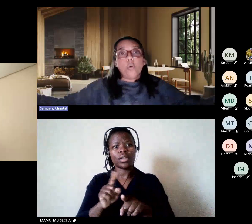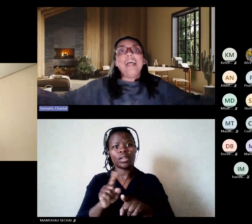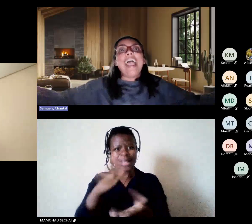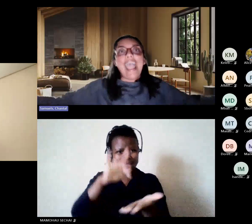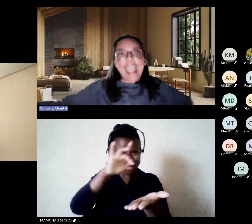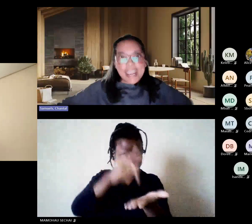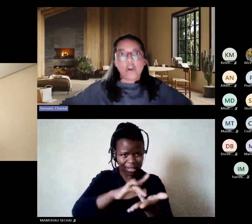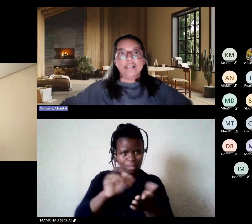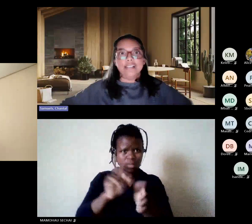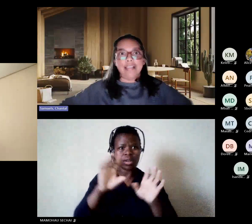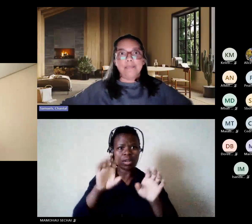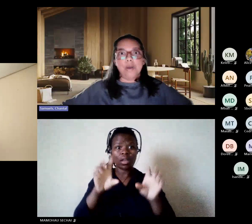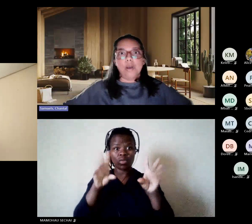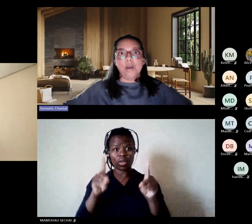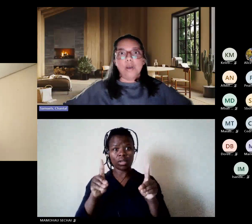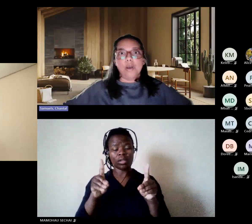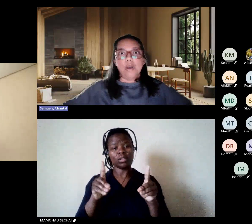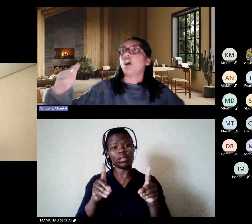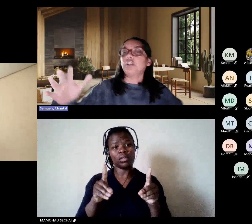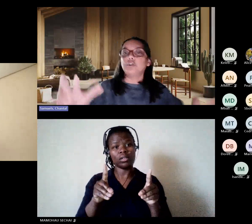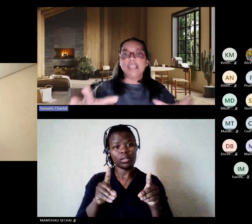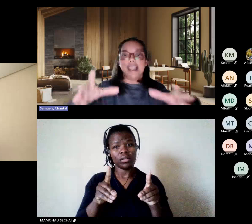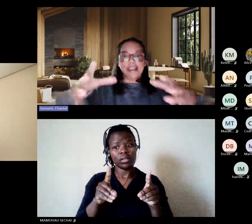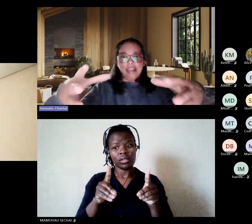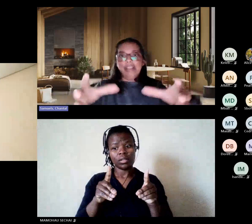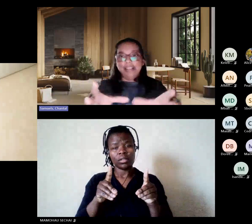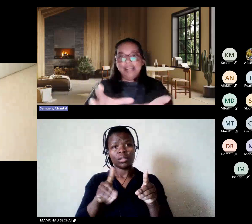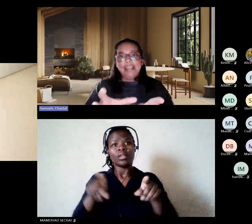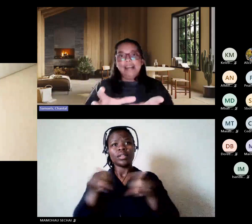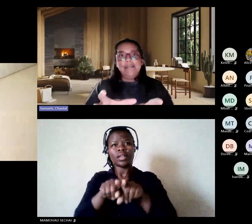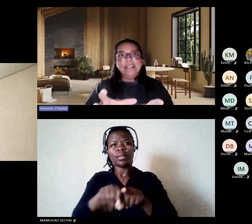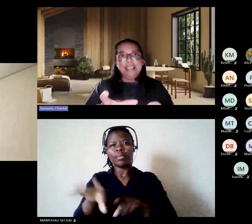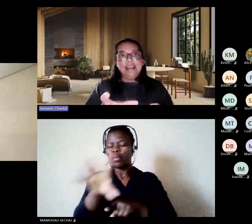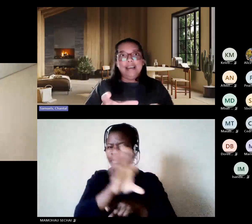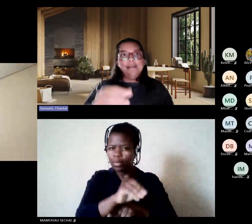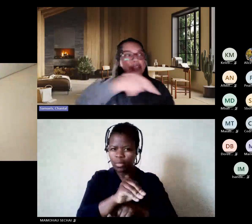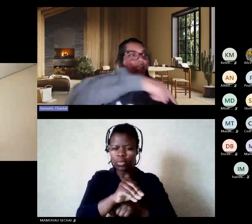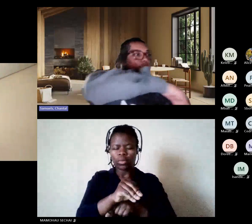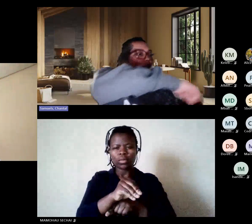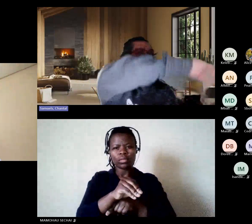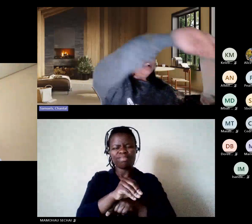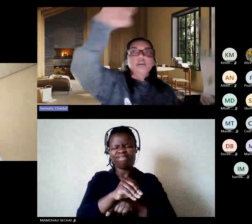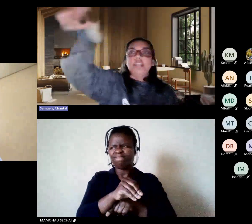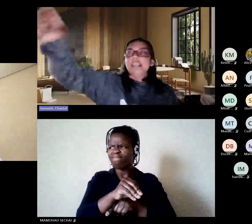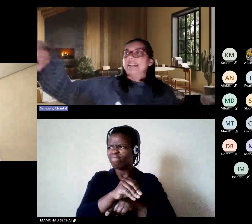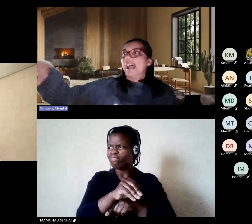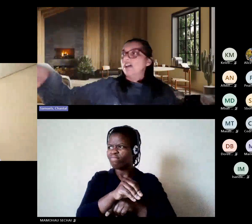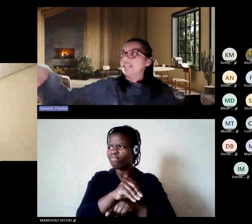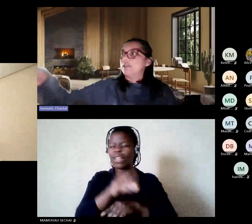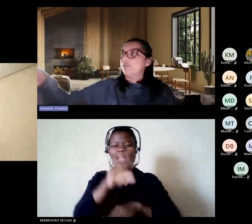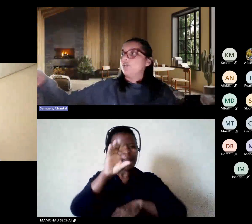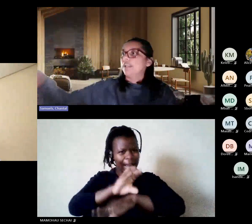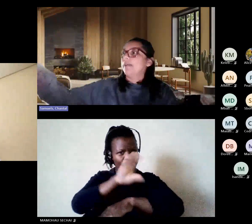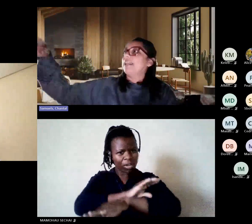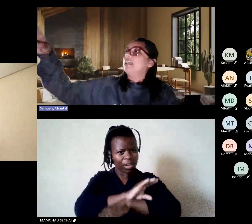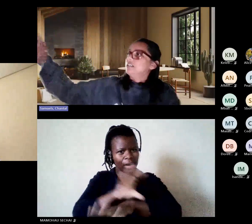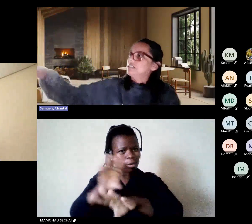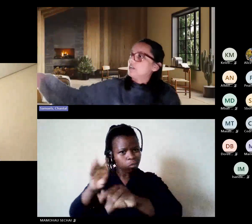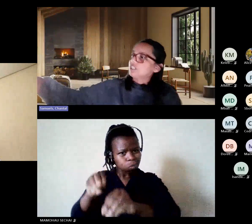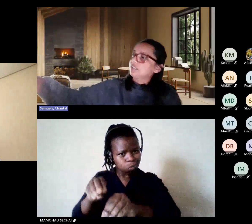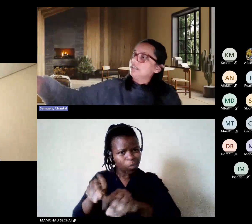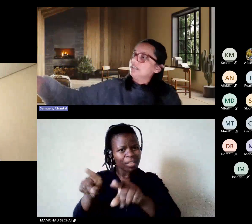are all add-ons at the moment. When we start looking at the curriculum is here, and we start looking around us, and we're talking